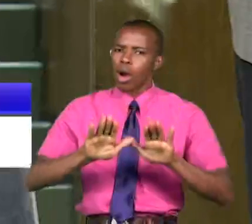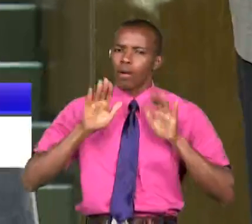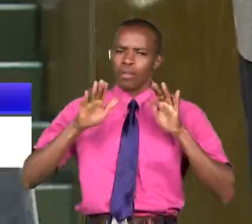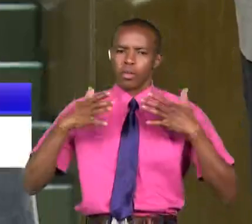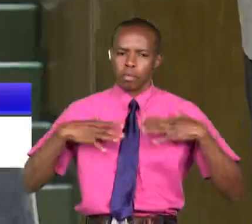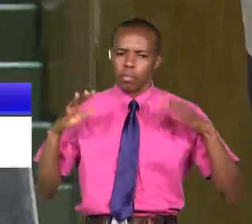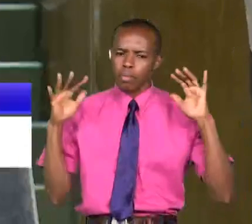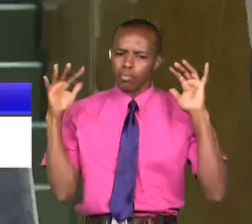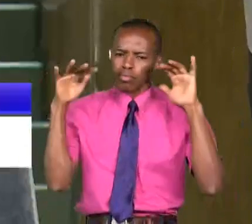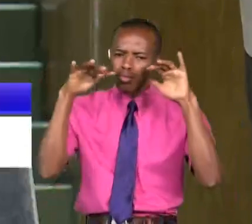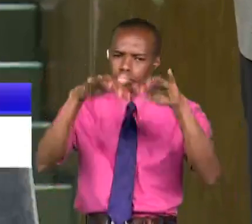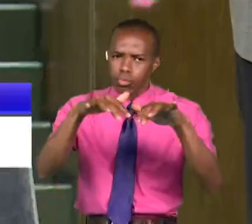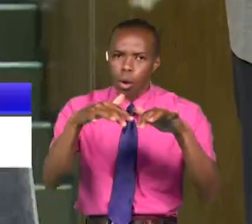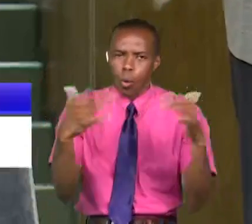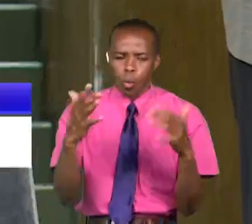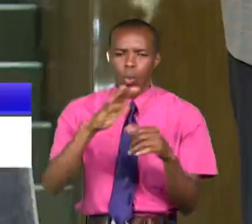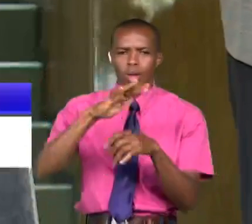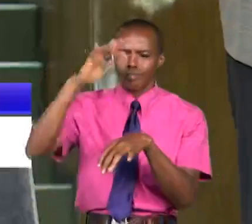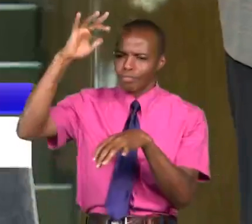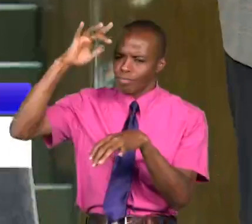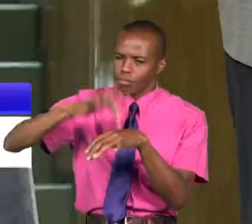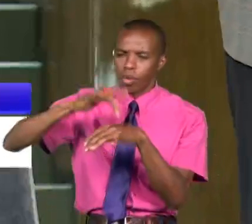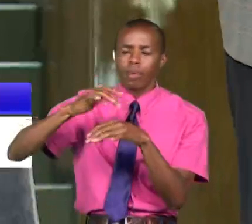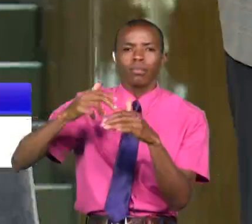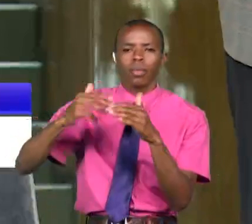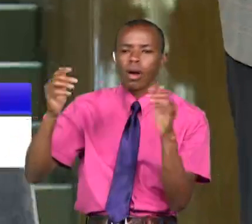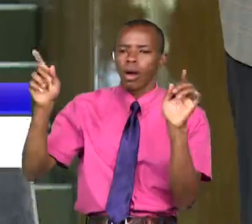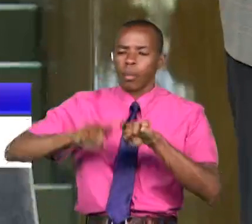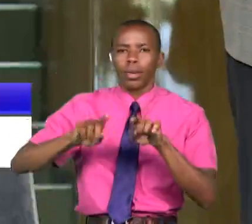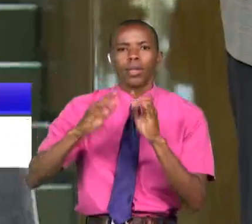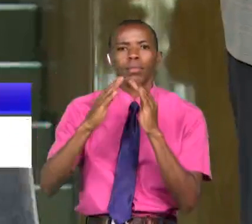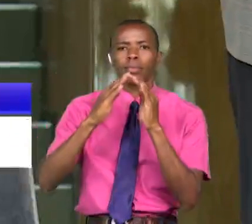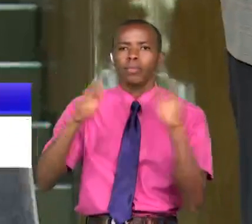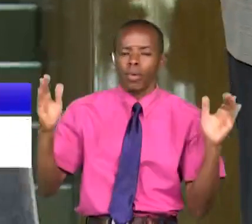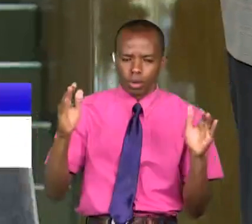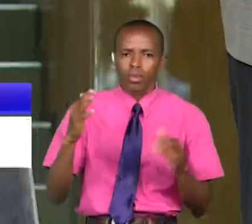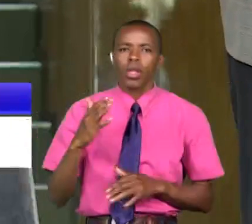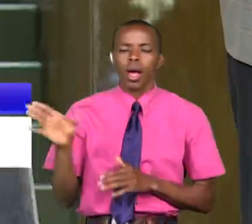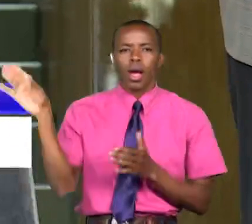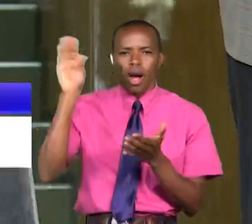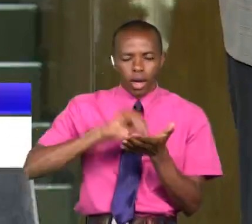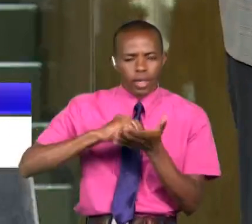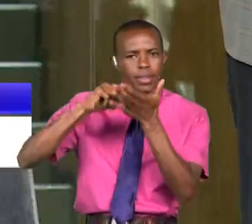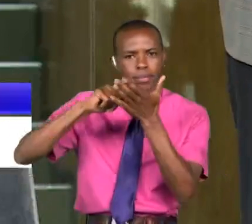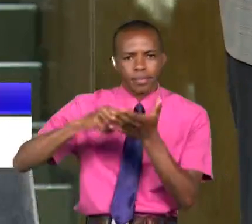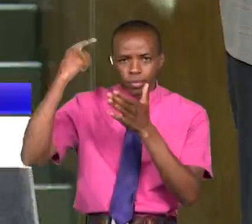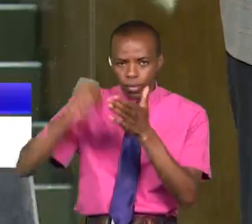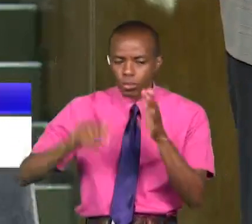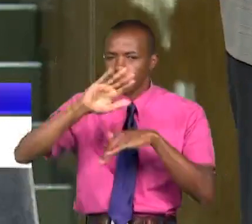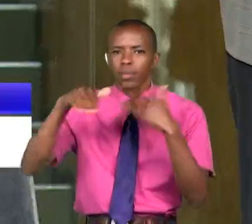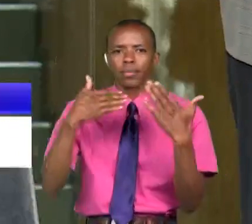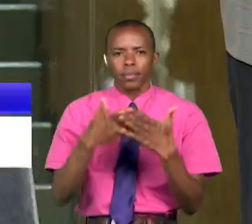places where transmission has been shown to be more likely, we once again emphasize that